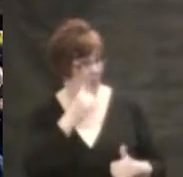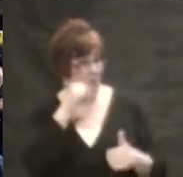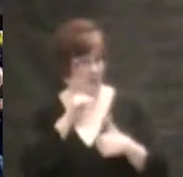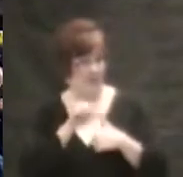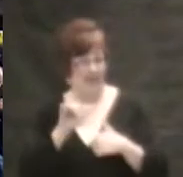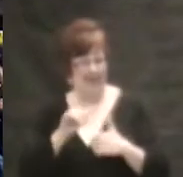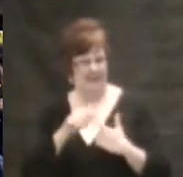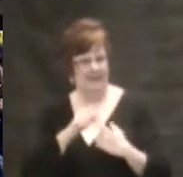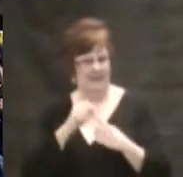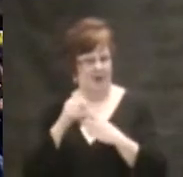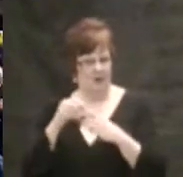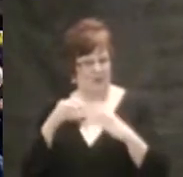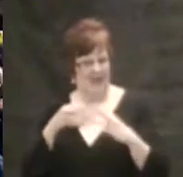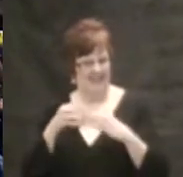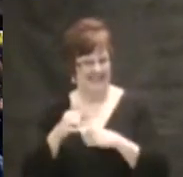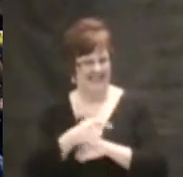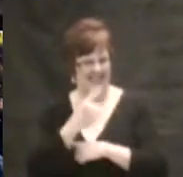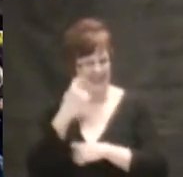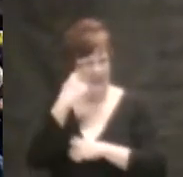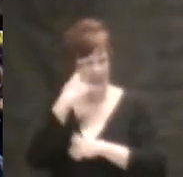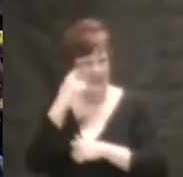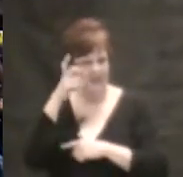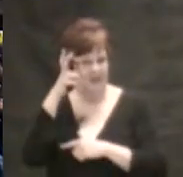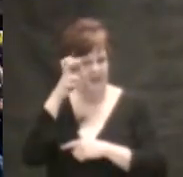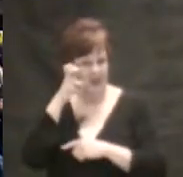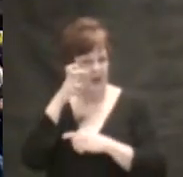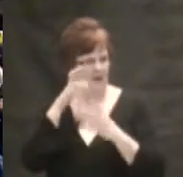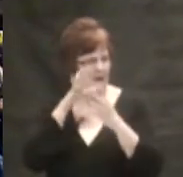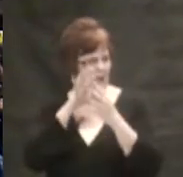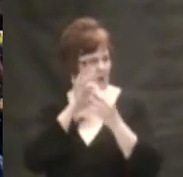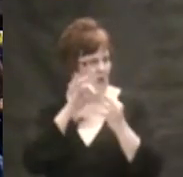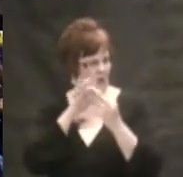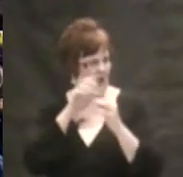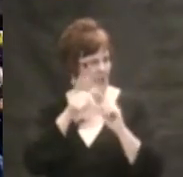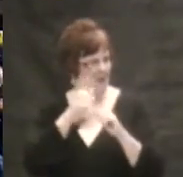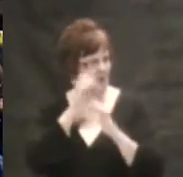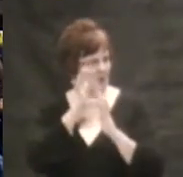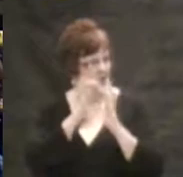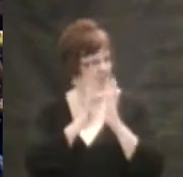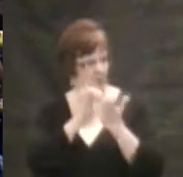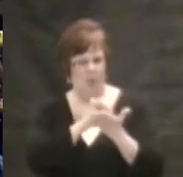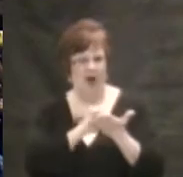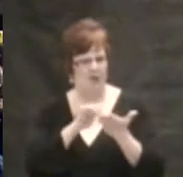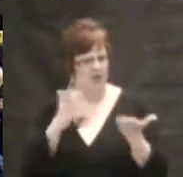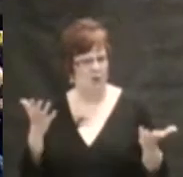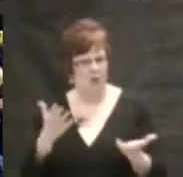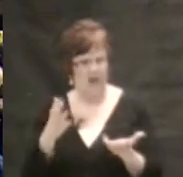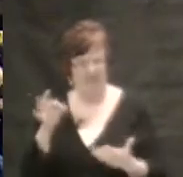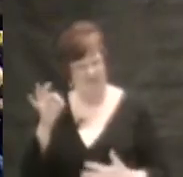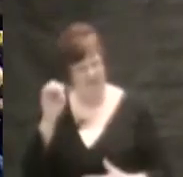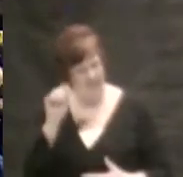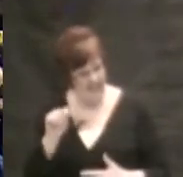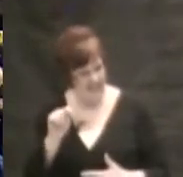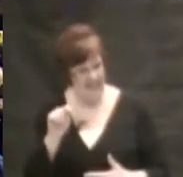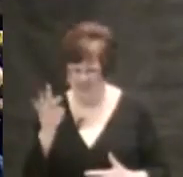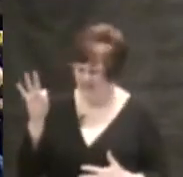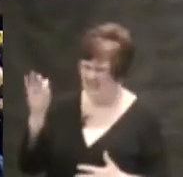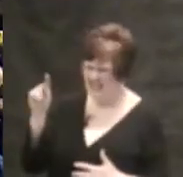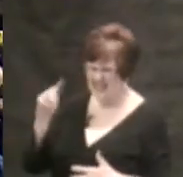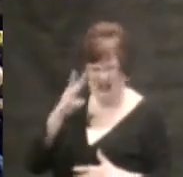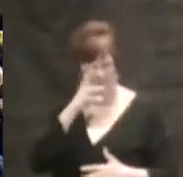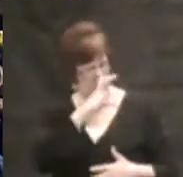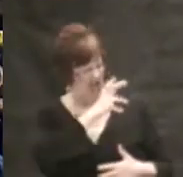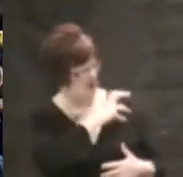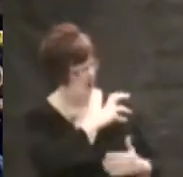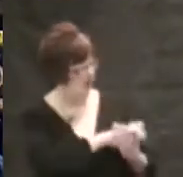special way today, actually. We just heard a story about Jesus washing what? Feet. Yeah, kind of weird.